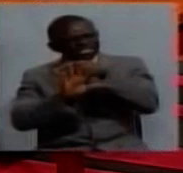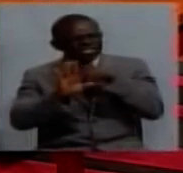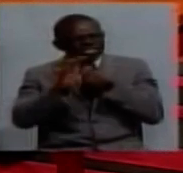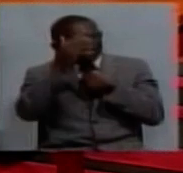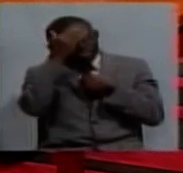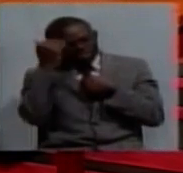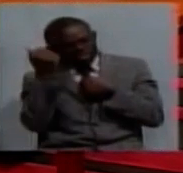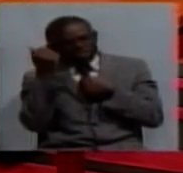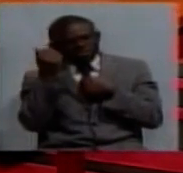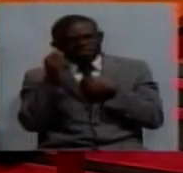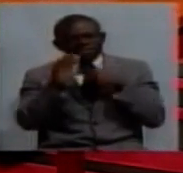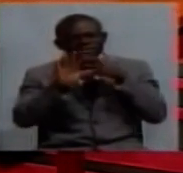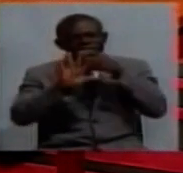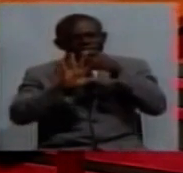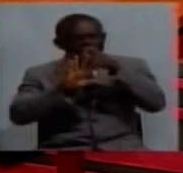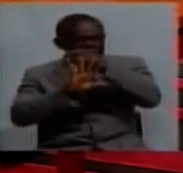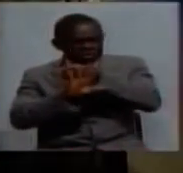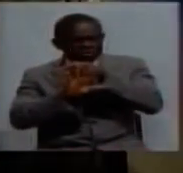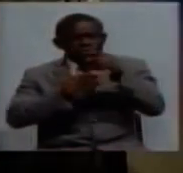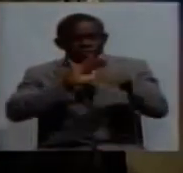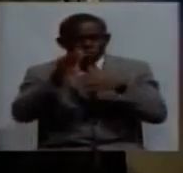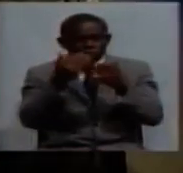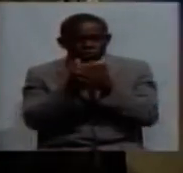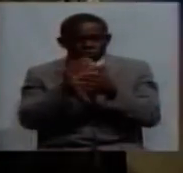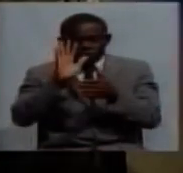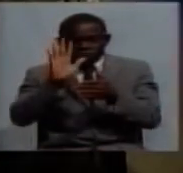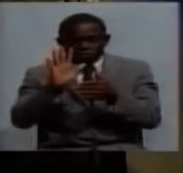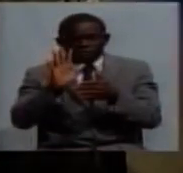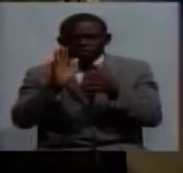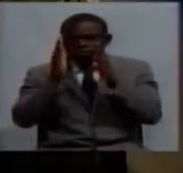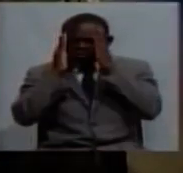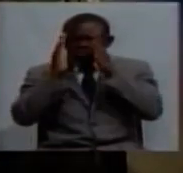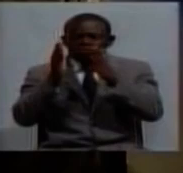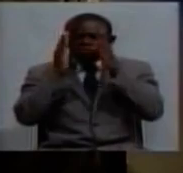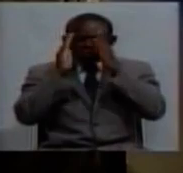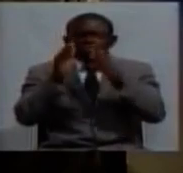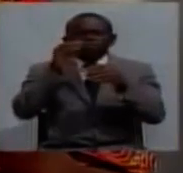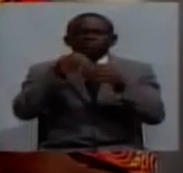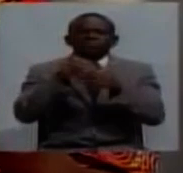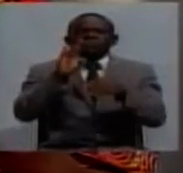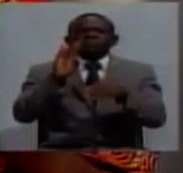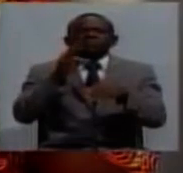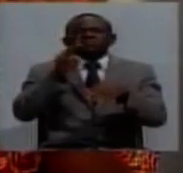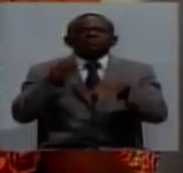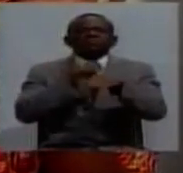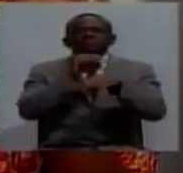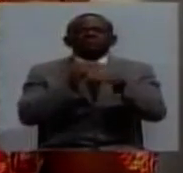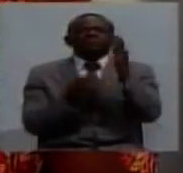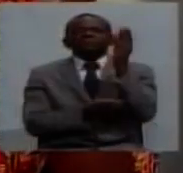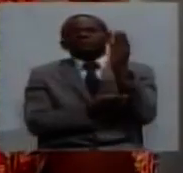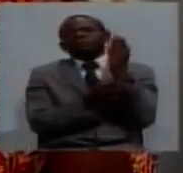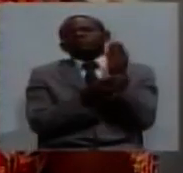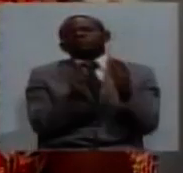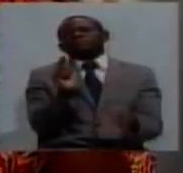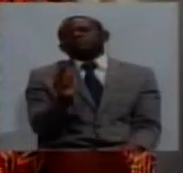But those are the pillars under which then all the other sectors will work. We also have focus areas